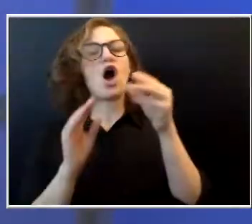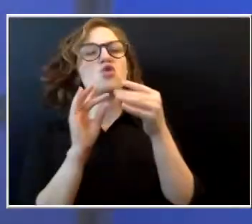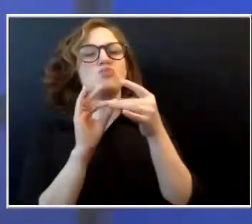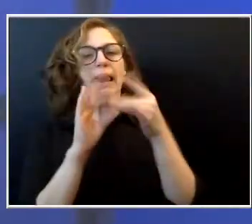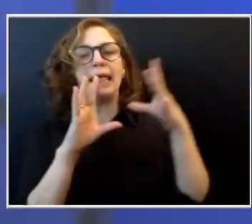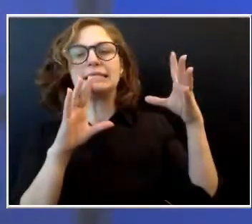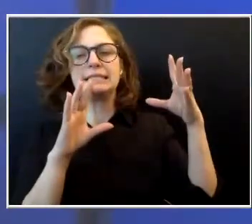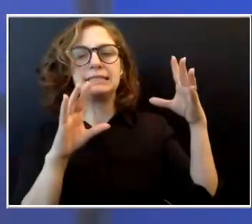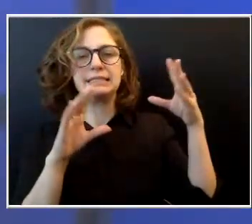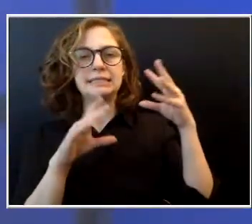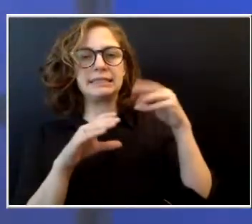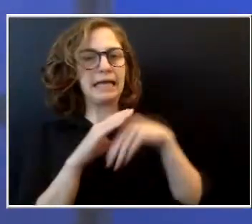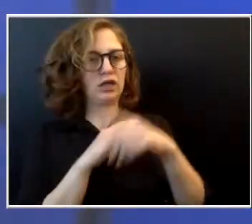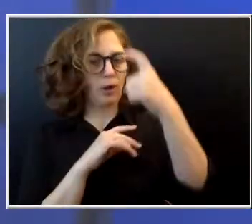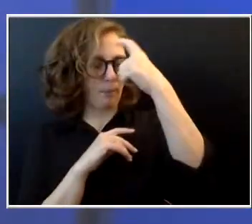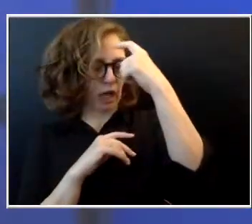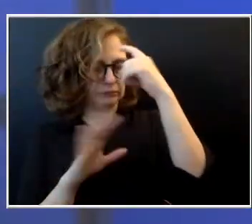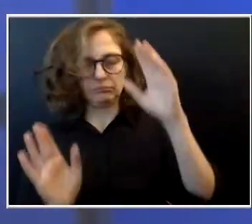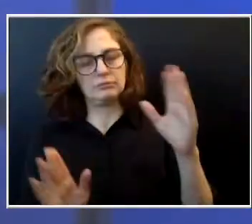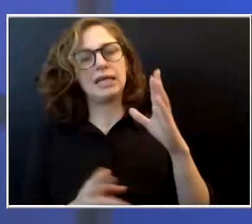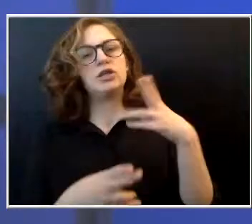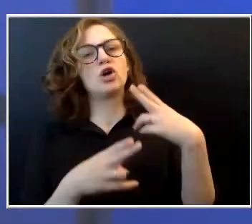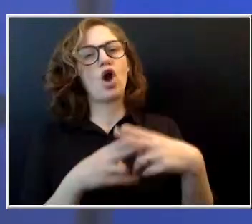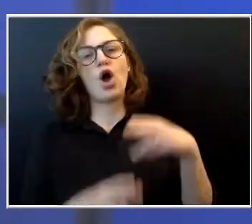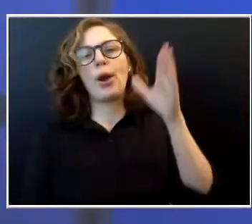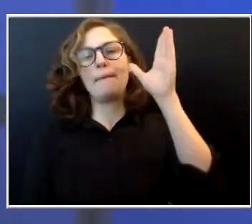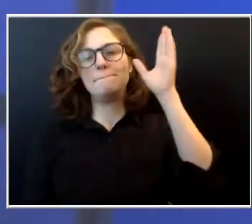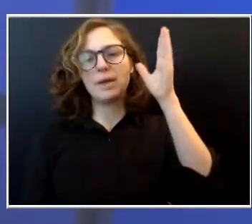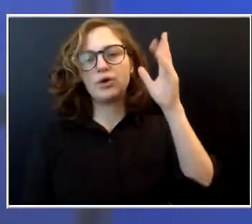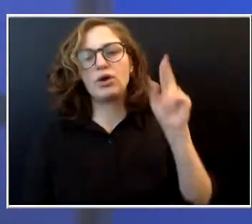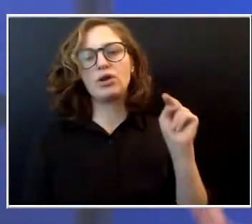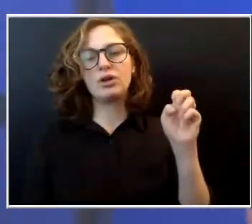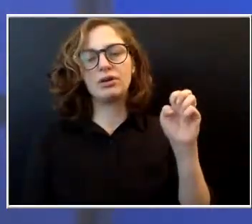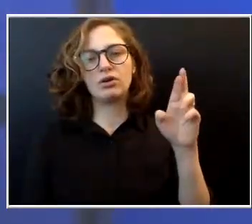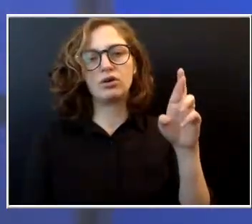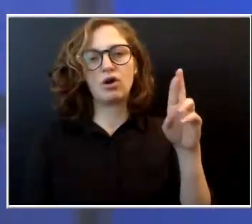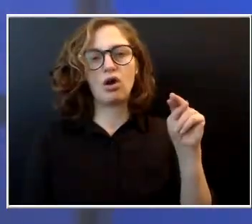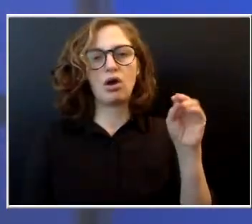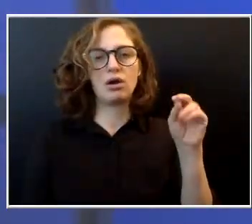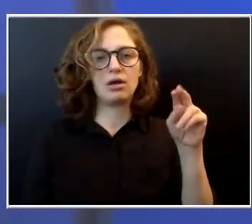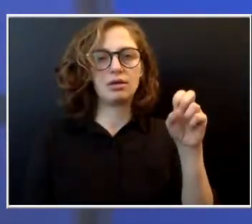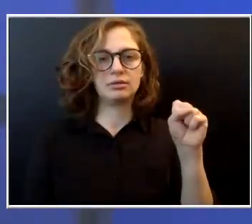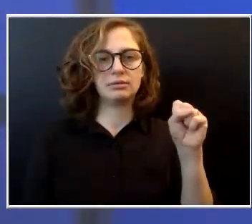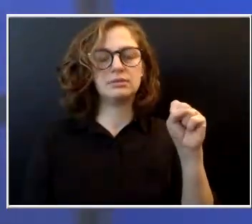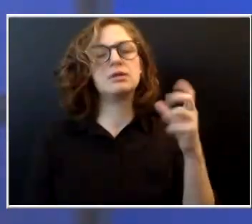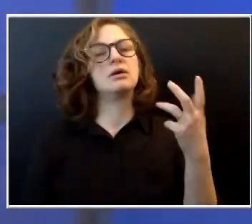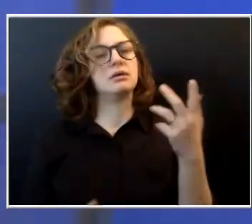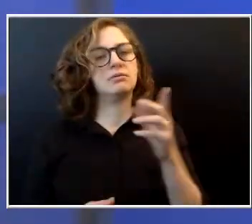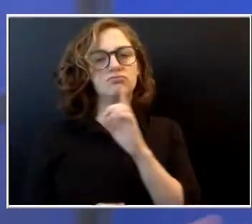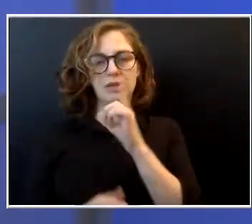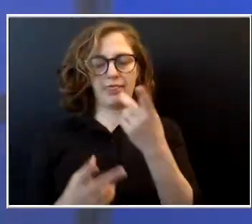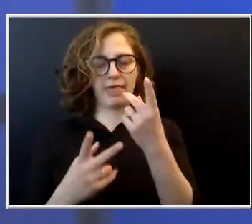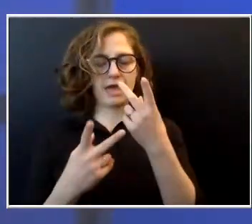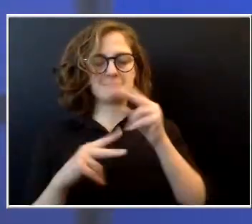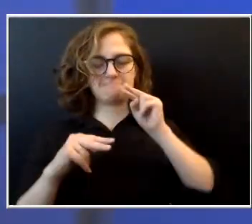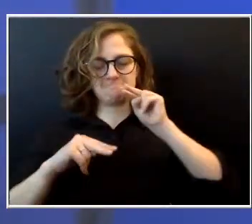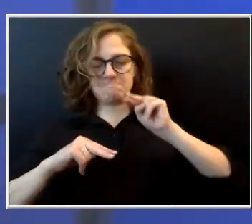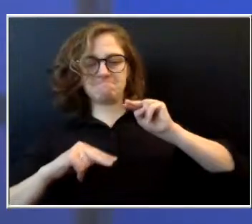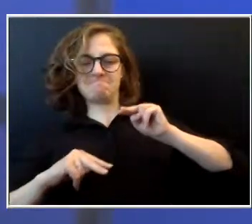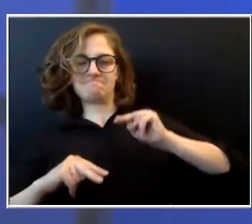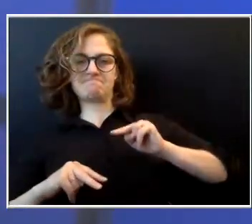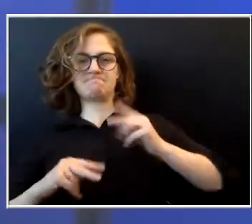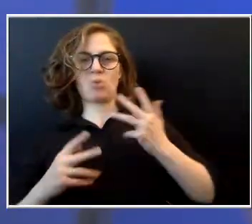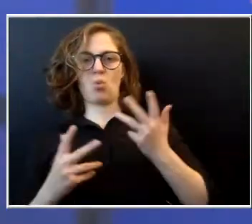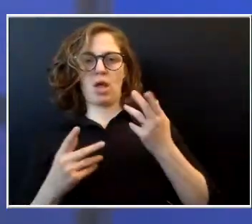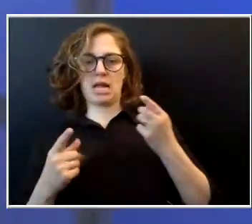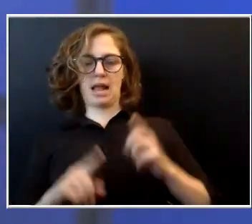mirror neurons. Okay. They're essentially responsible for a lot of different things. They monitor what's going on in your body. It's why deep breathing is effective as a